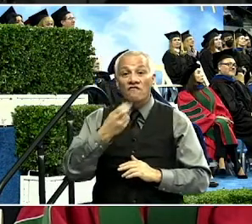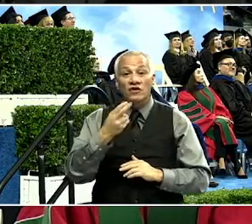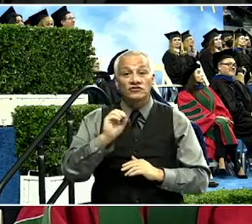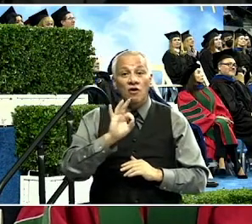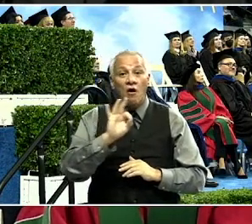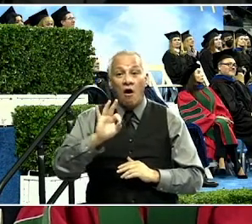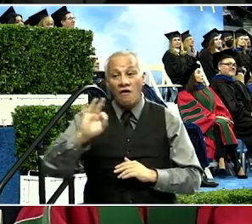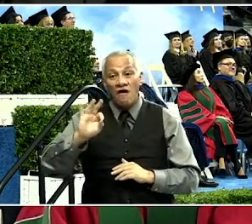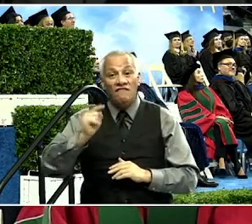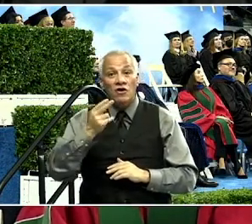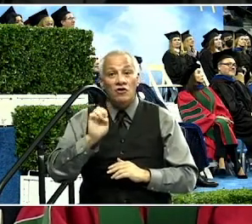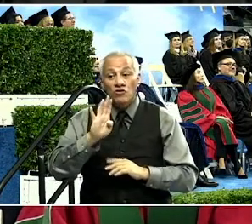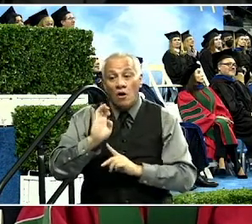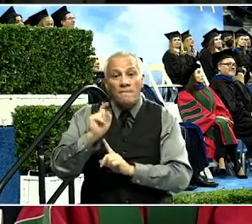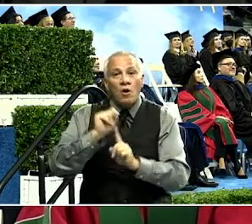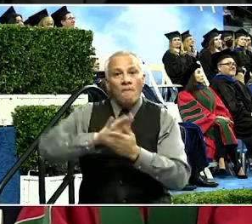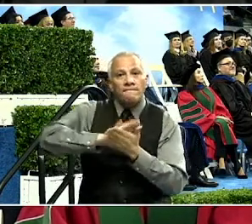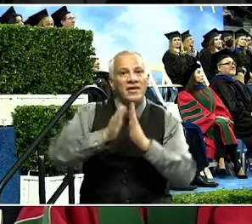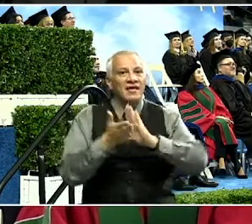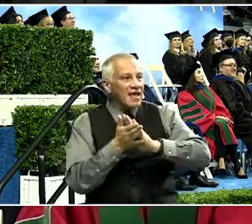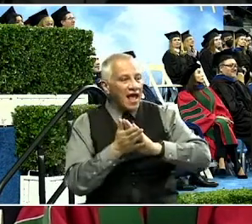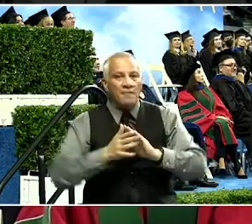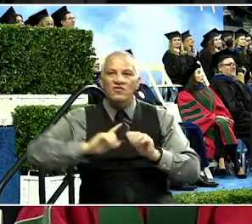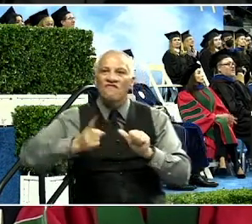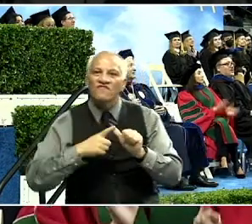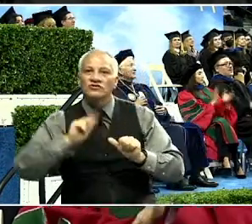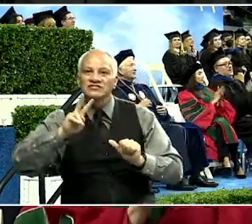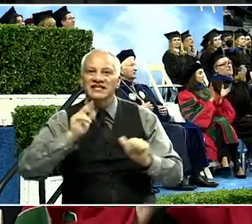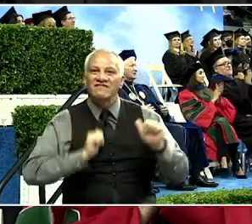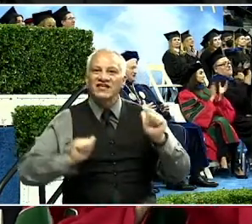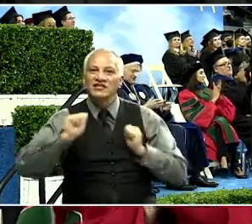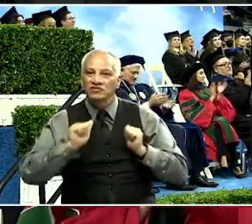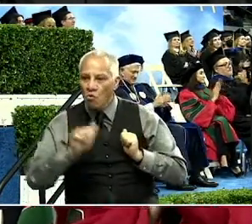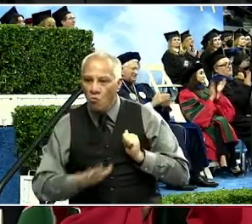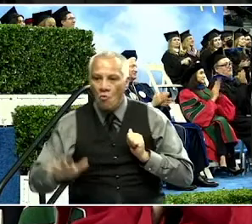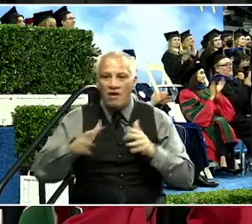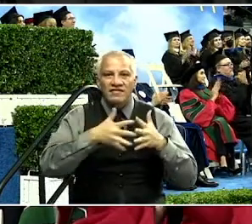Asian family on network television in over 20 years.